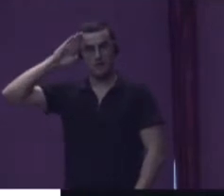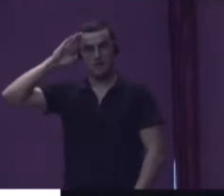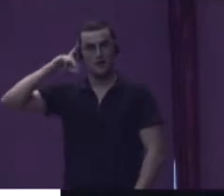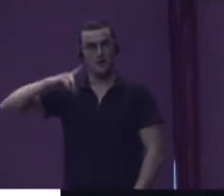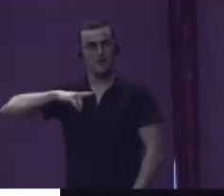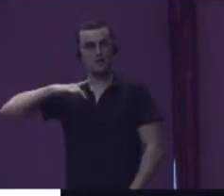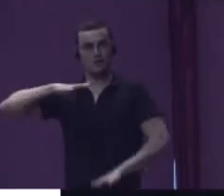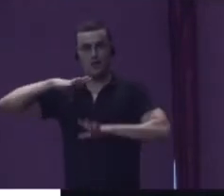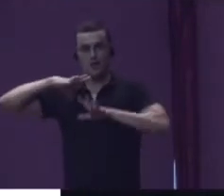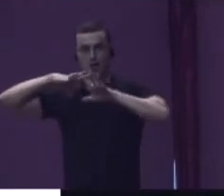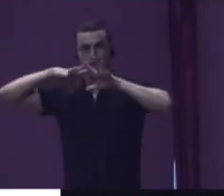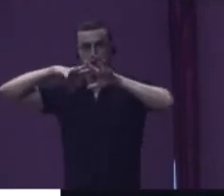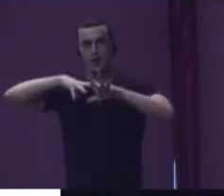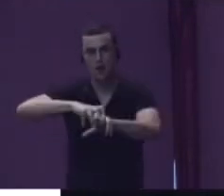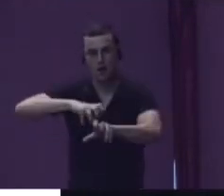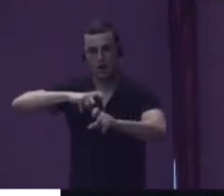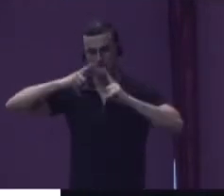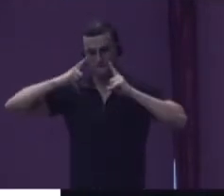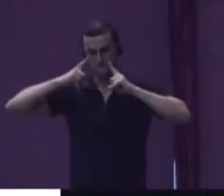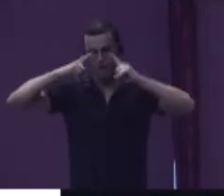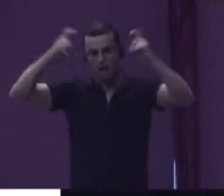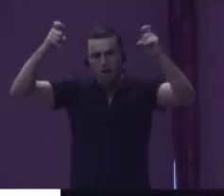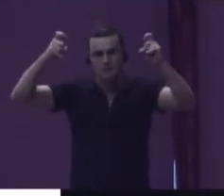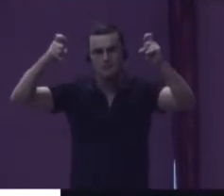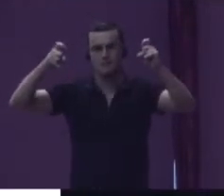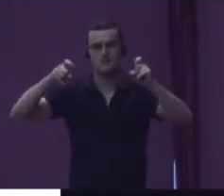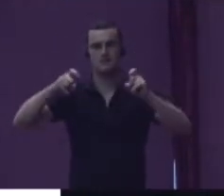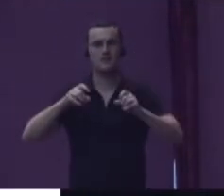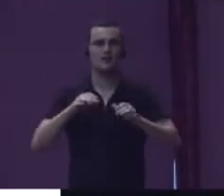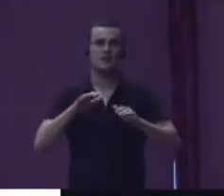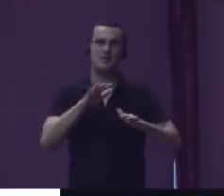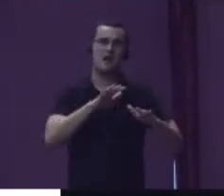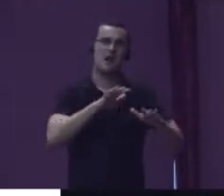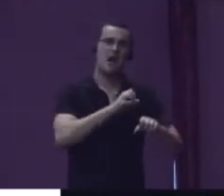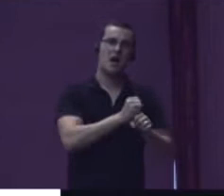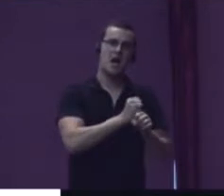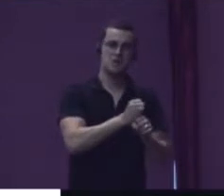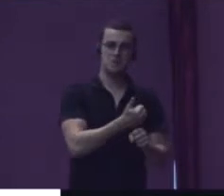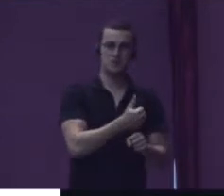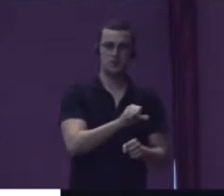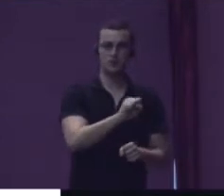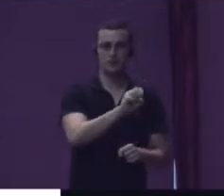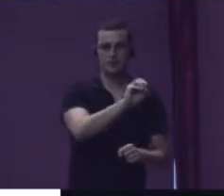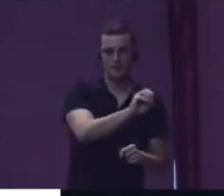from 1980 to 85, a military base.